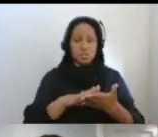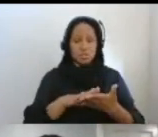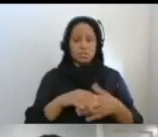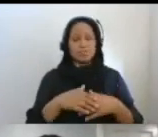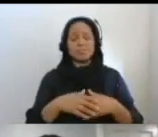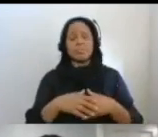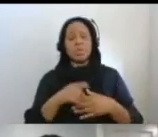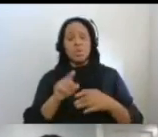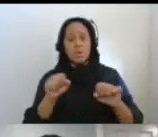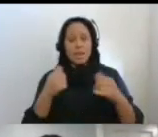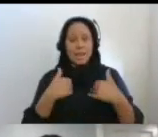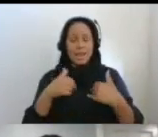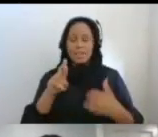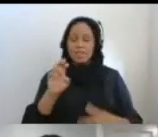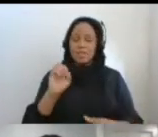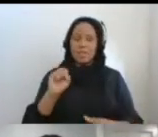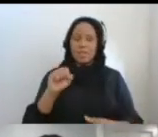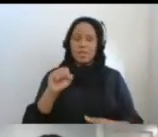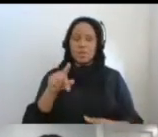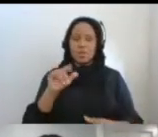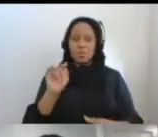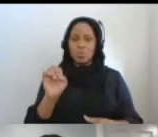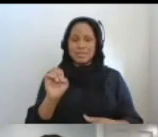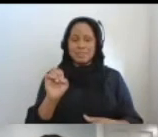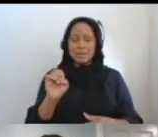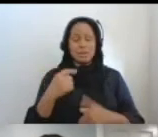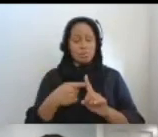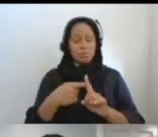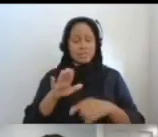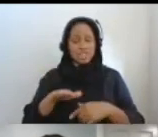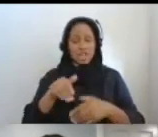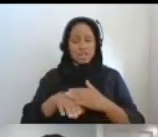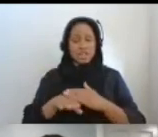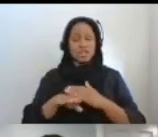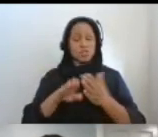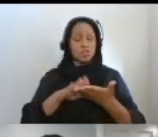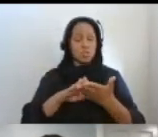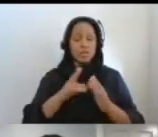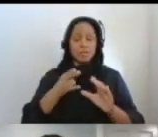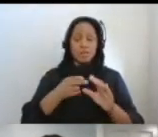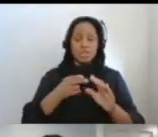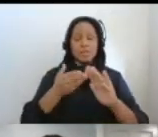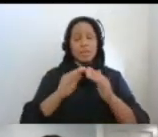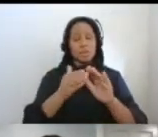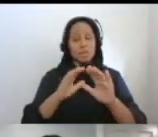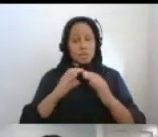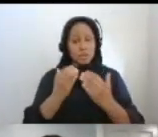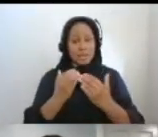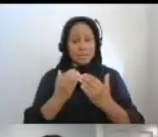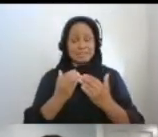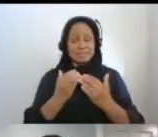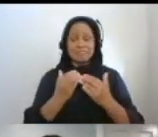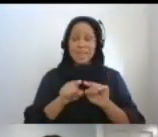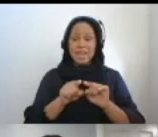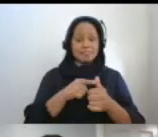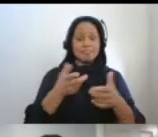goals. You can have the child who's in school also participate in community classes, like basketball